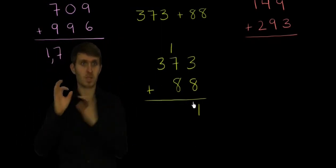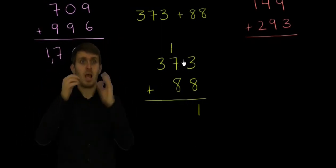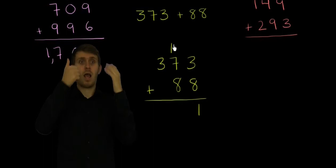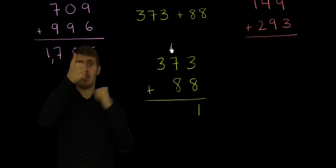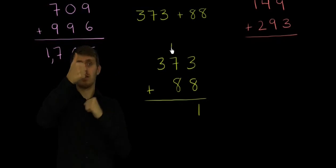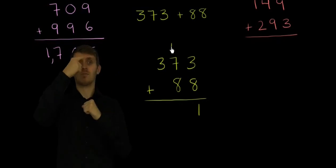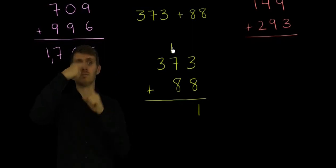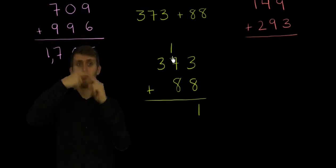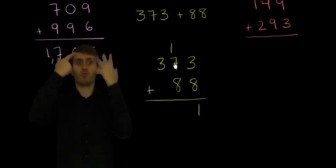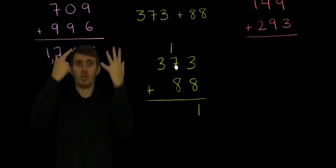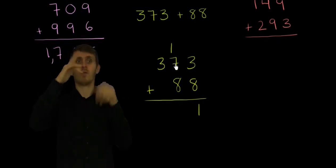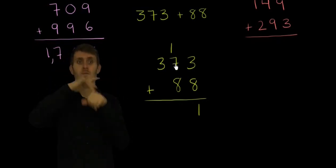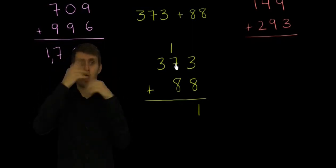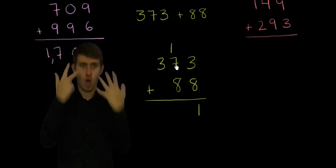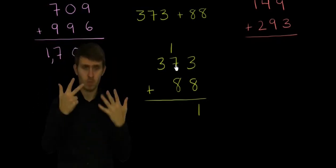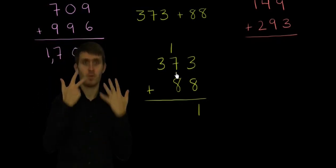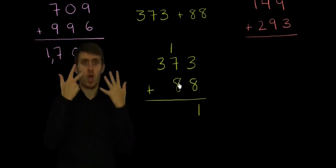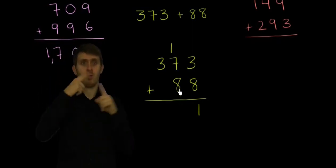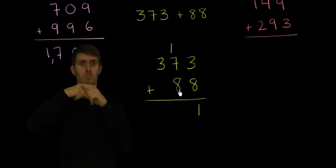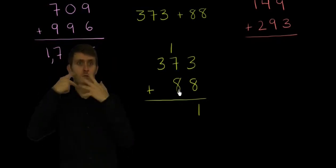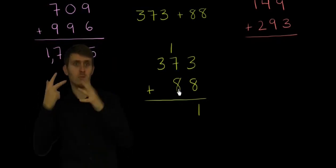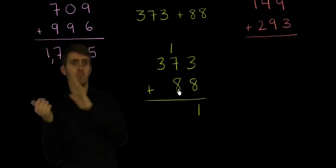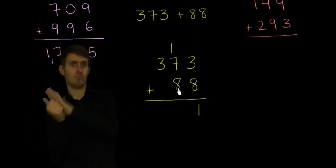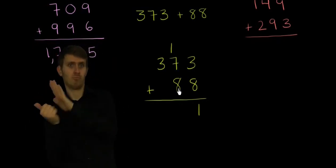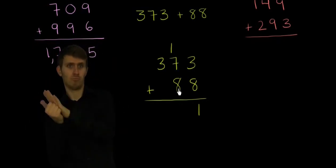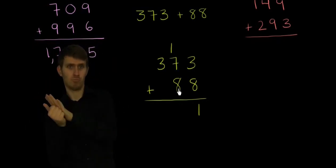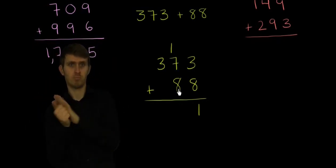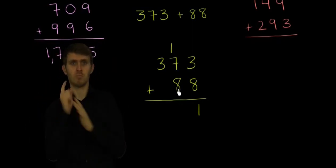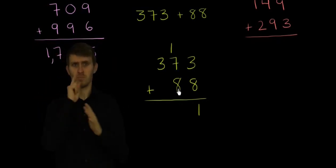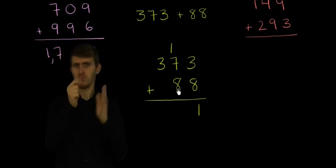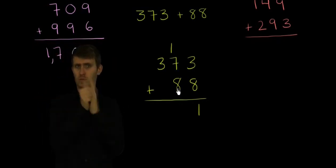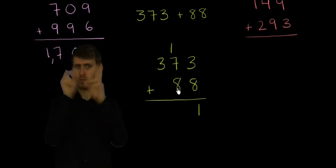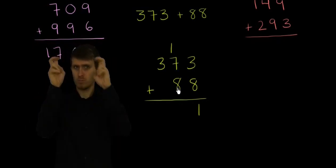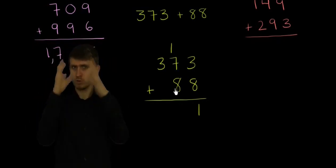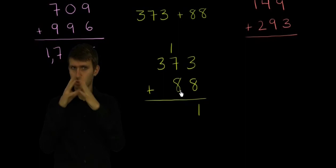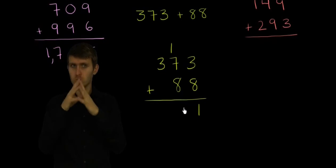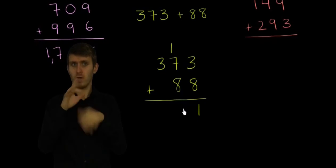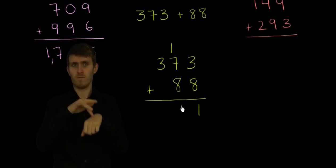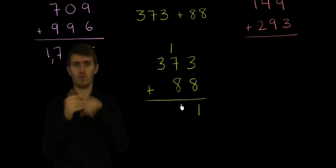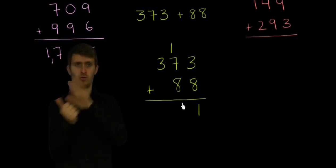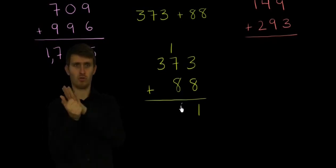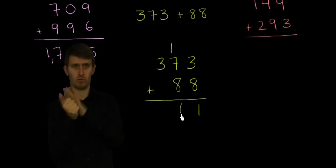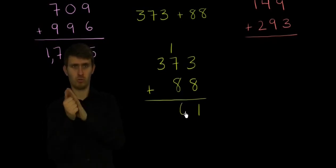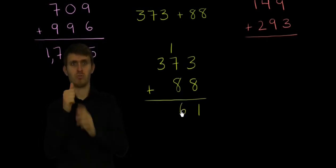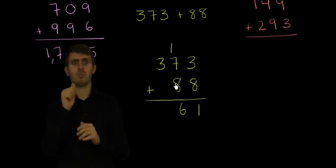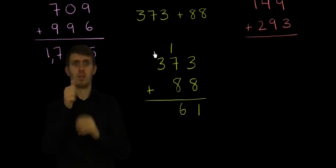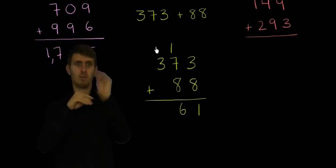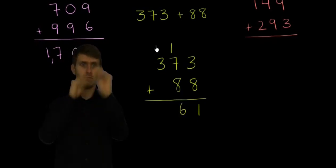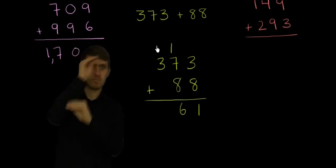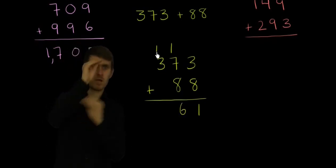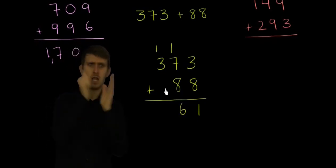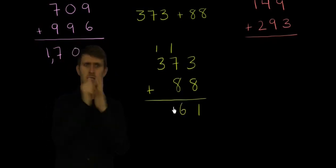is 11. 1 plus 7 is 8, 8 plus 8 is 16. But this is actually 16 tens. So let me just write